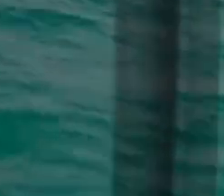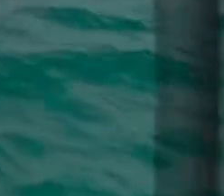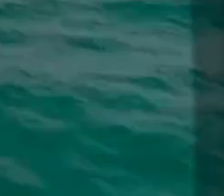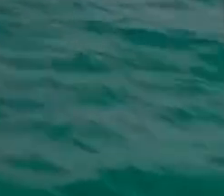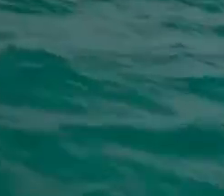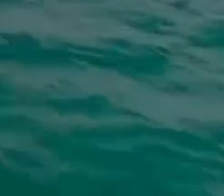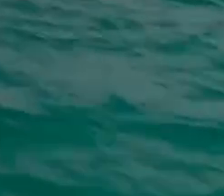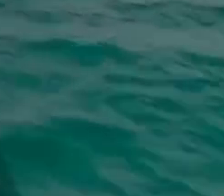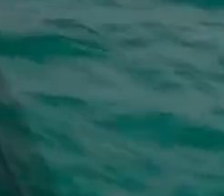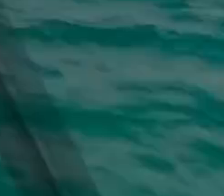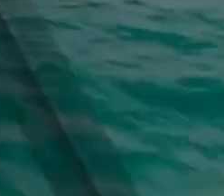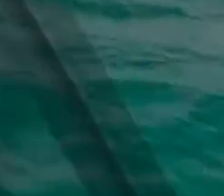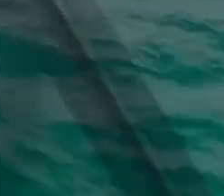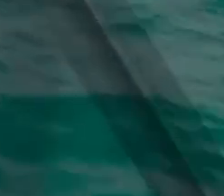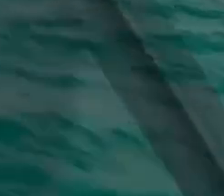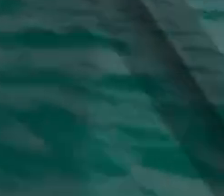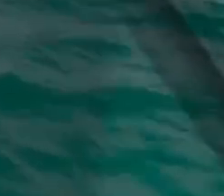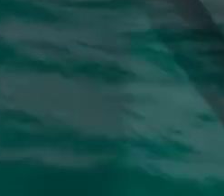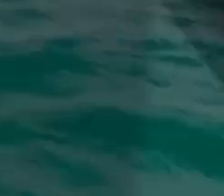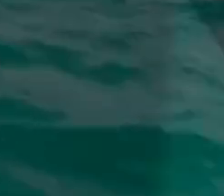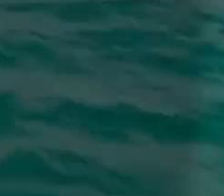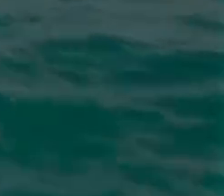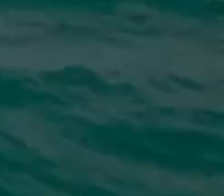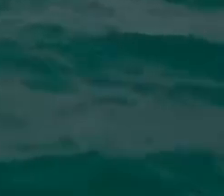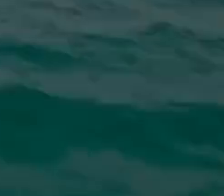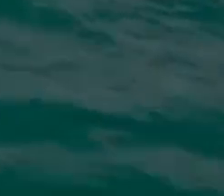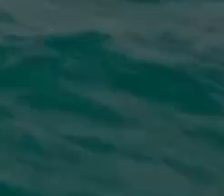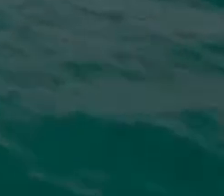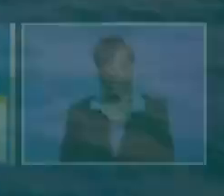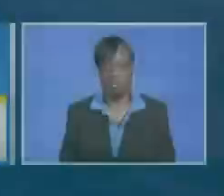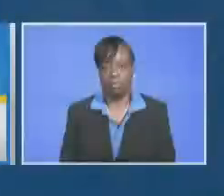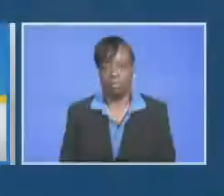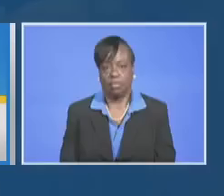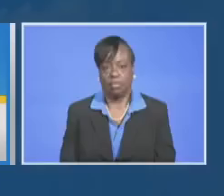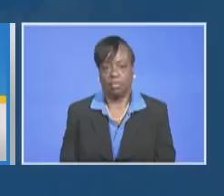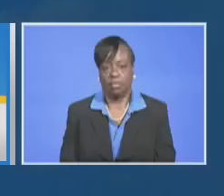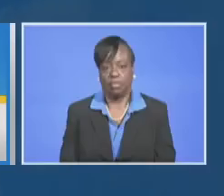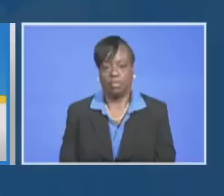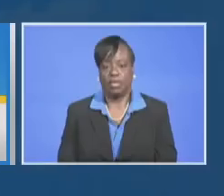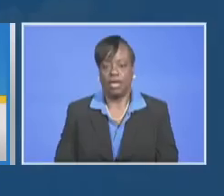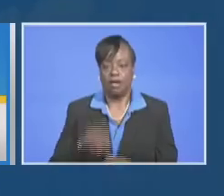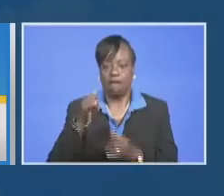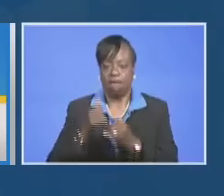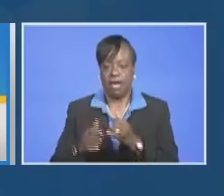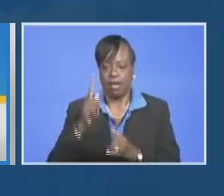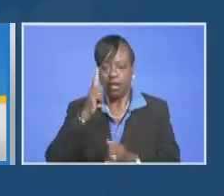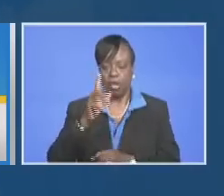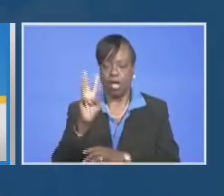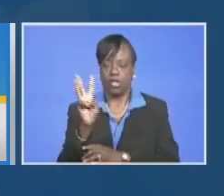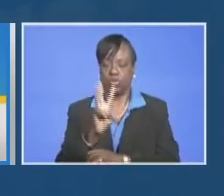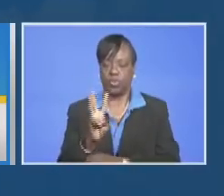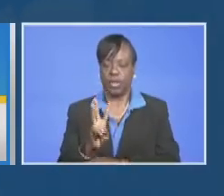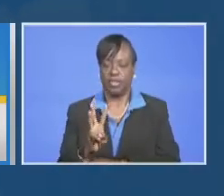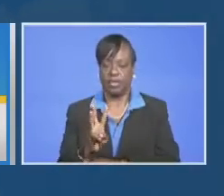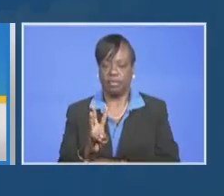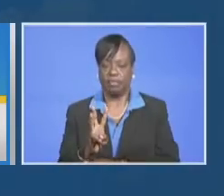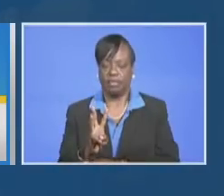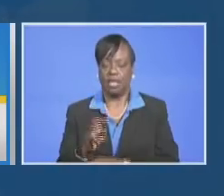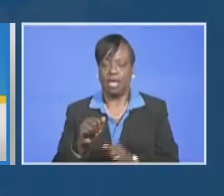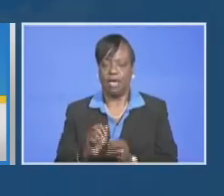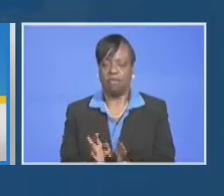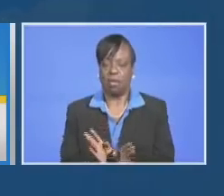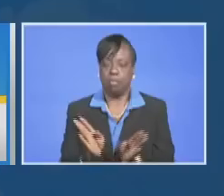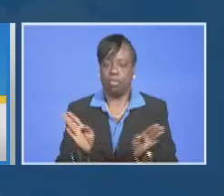Time now for weather. In our final look at weather, we still have this broad